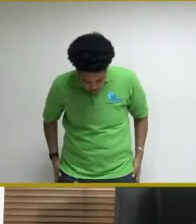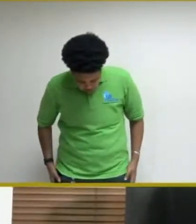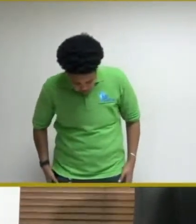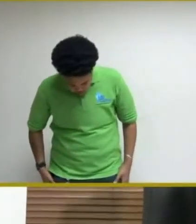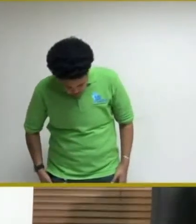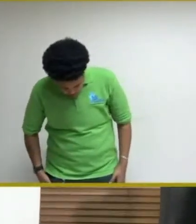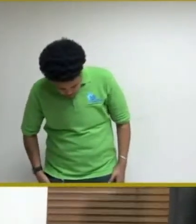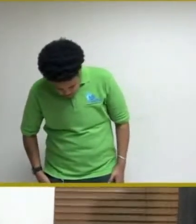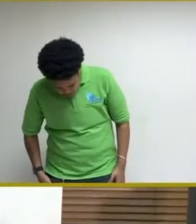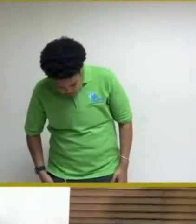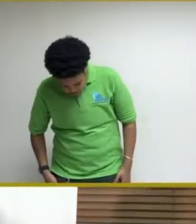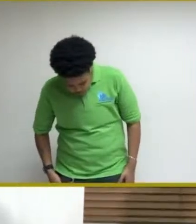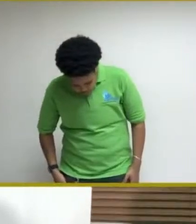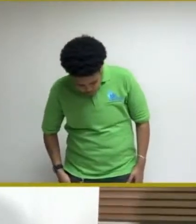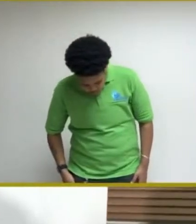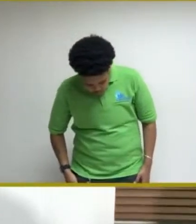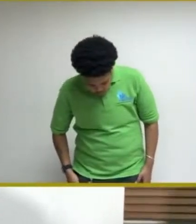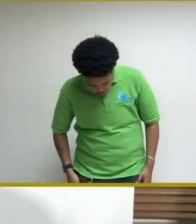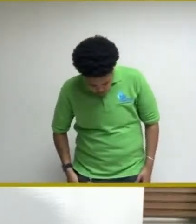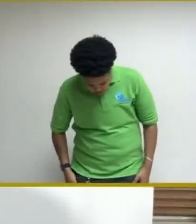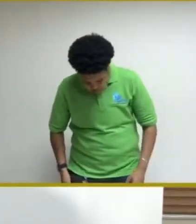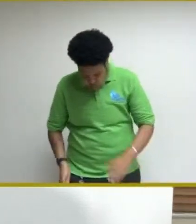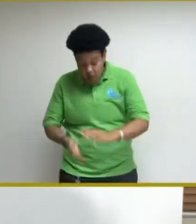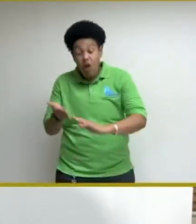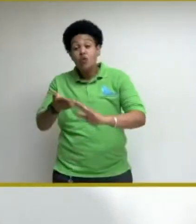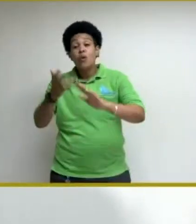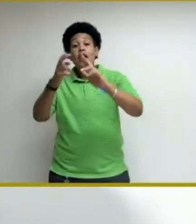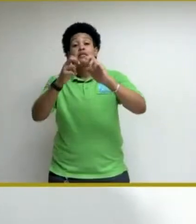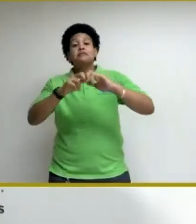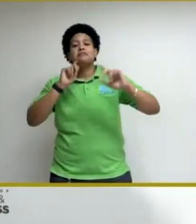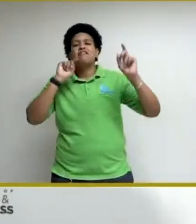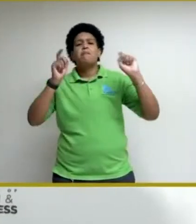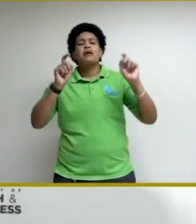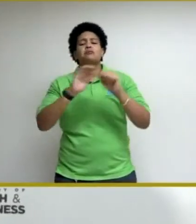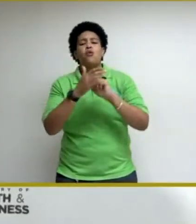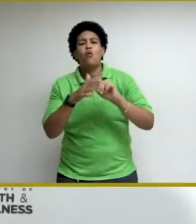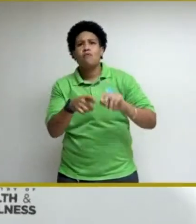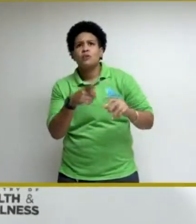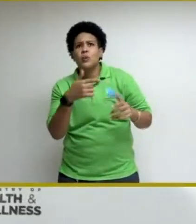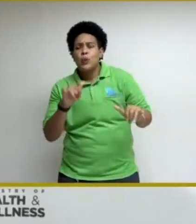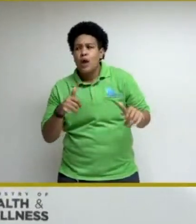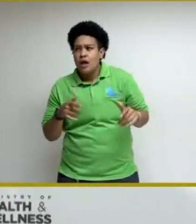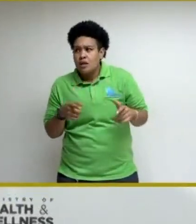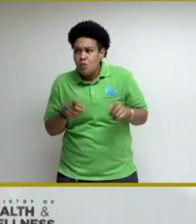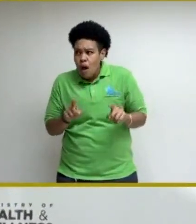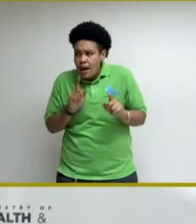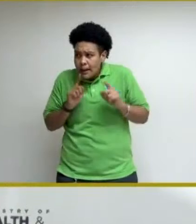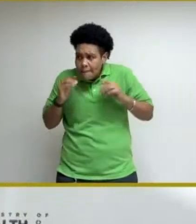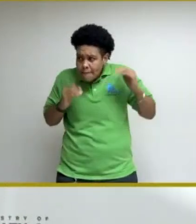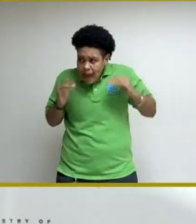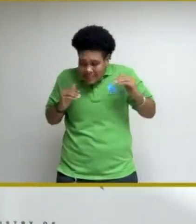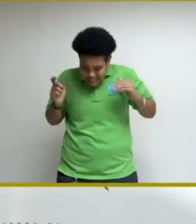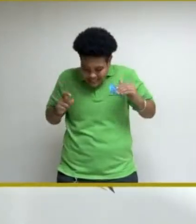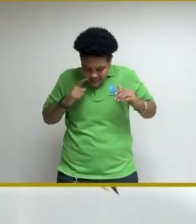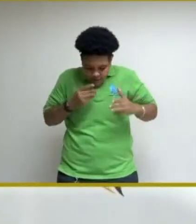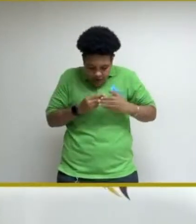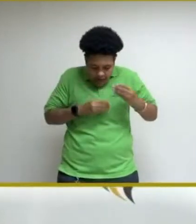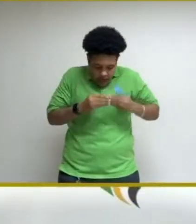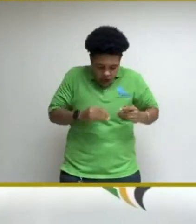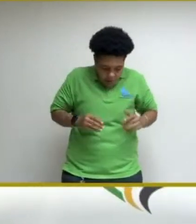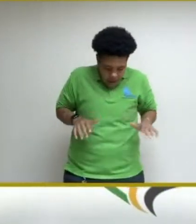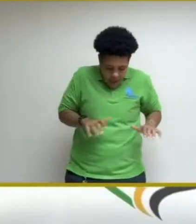pandemic while trying to balance the need for economic activity, balancing lives with